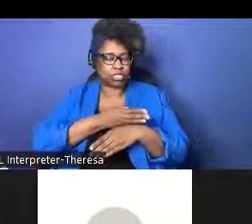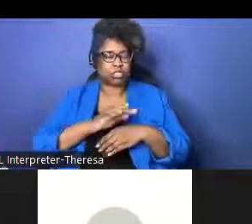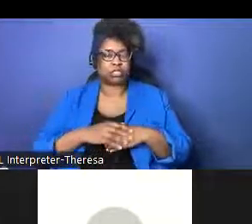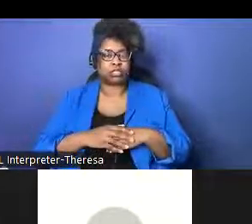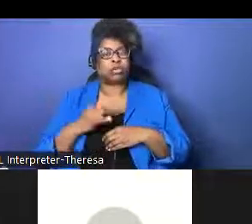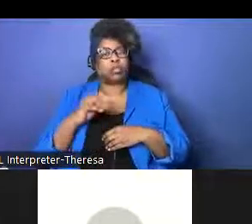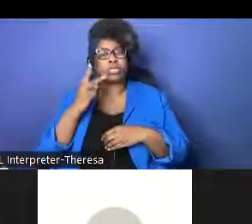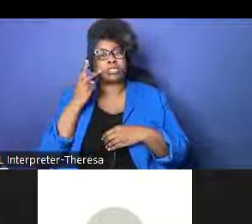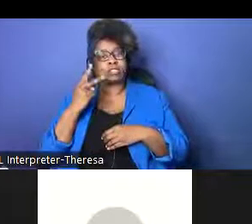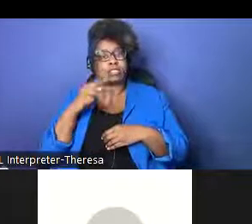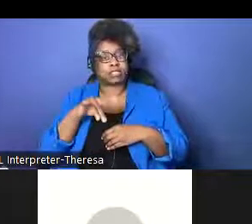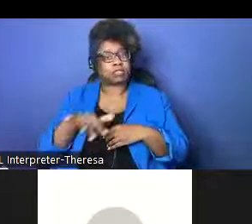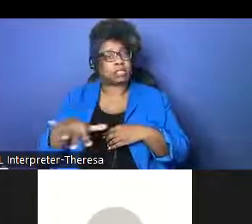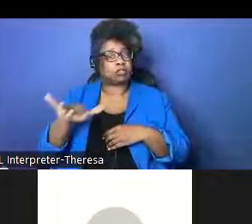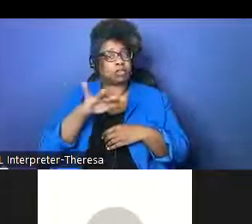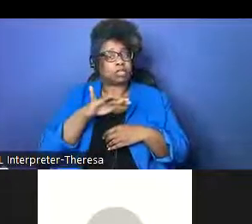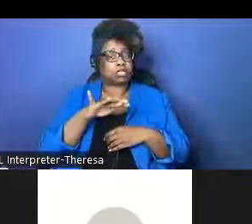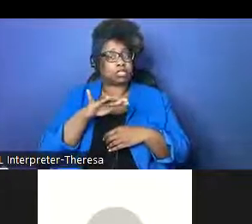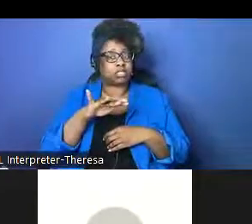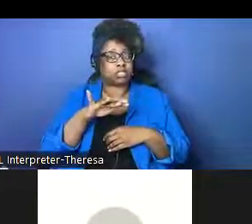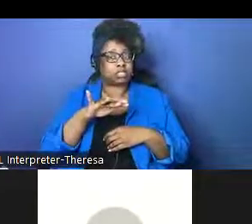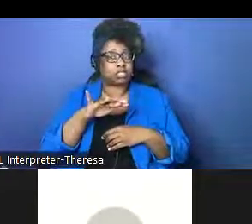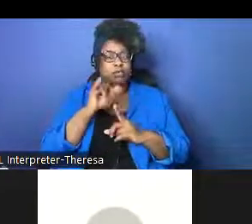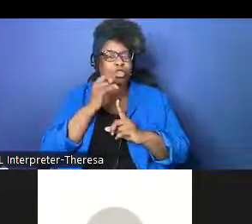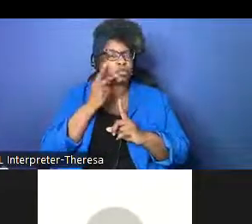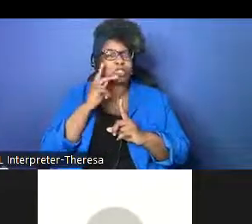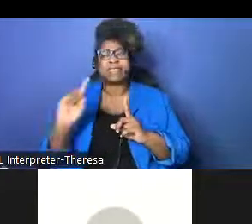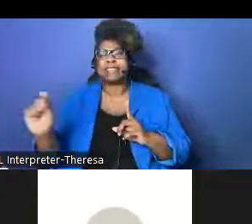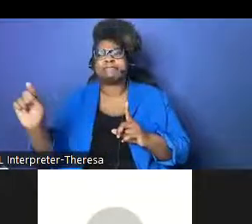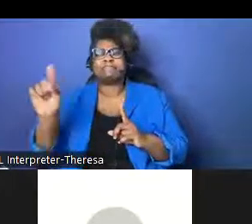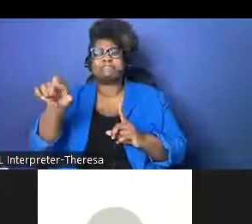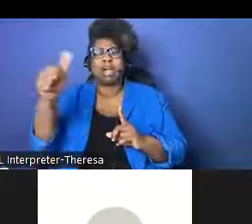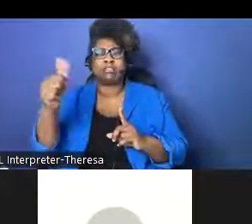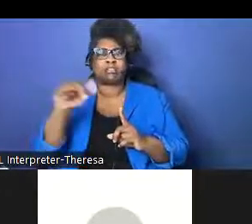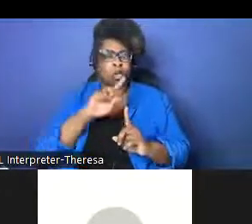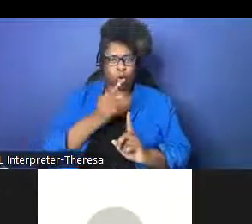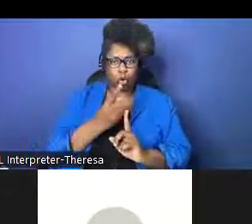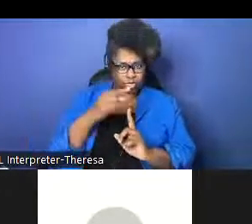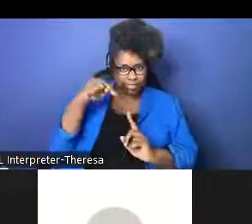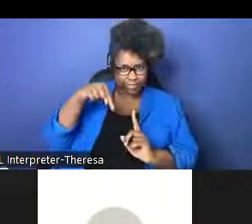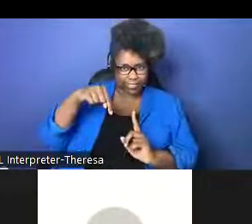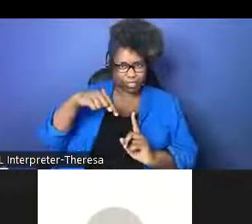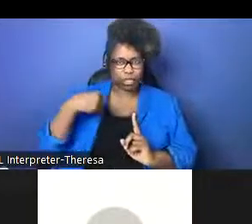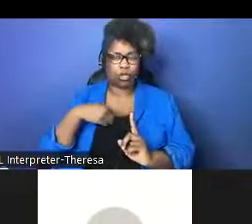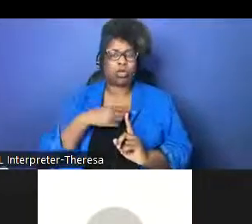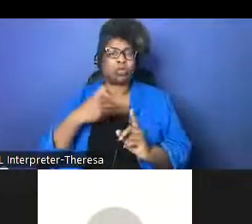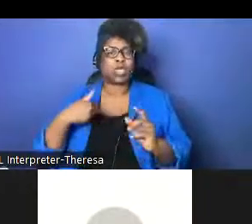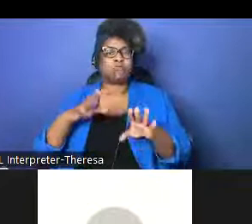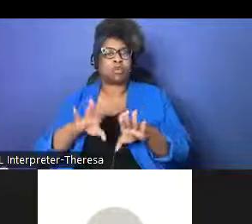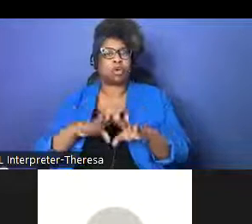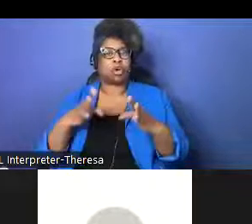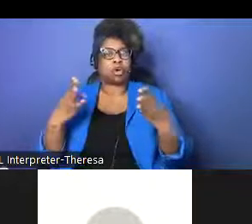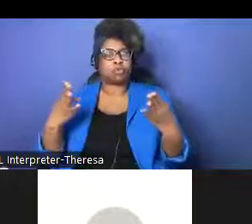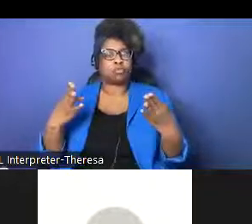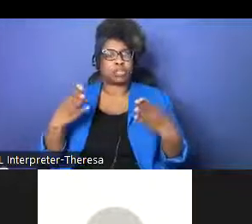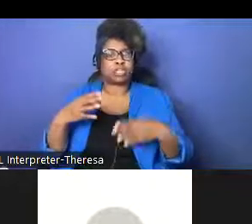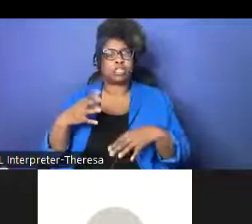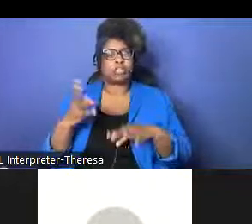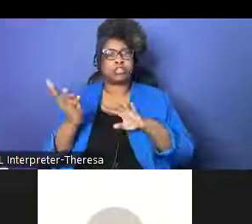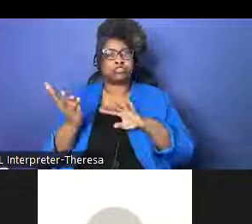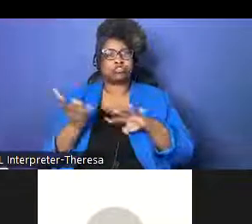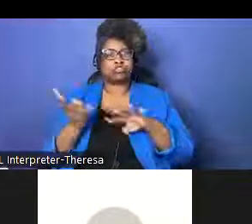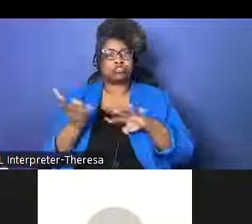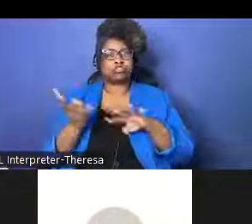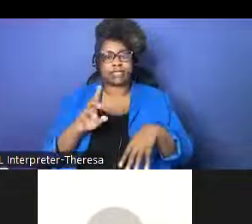this area that we don't necessarily see in any of the other study areas, where we have open drainage ditches as some of